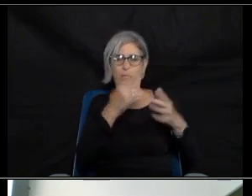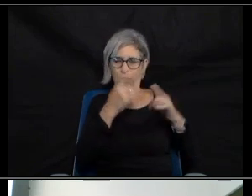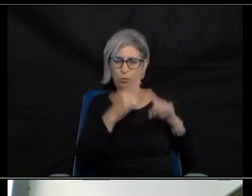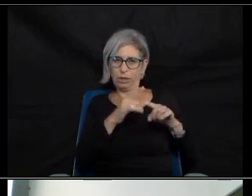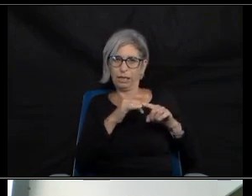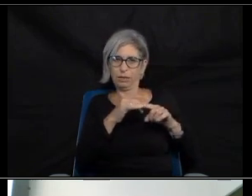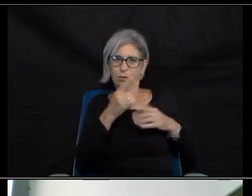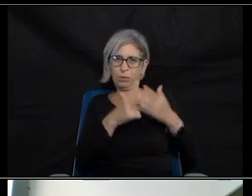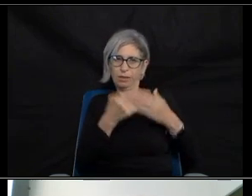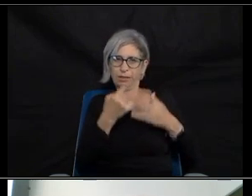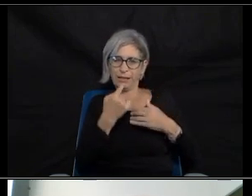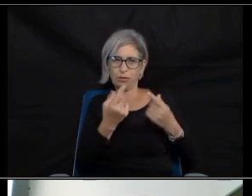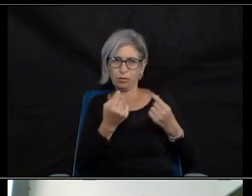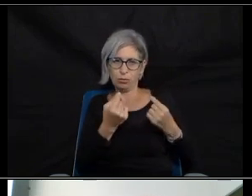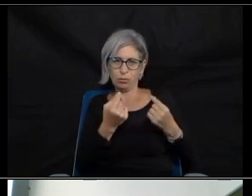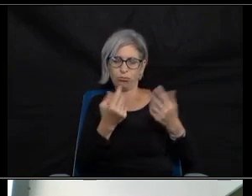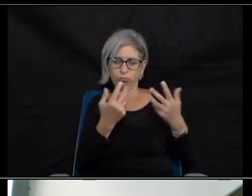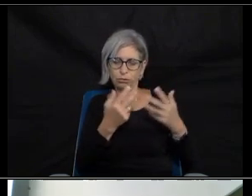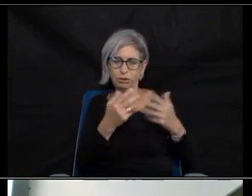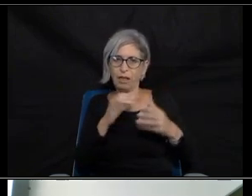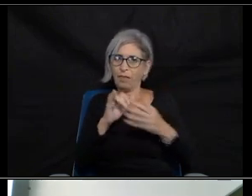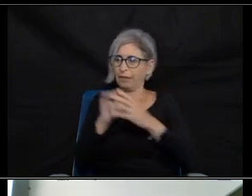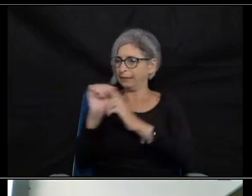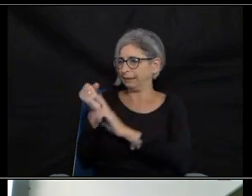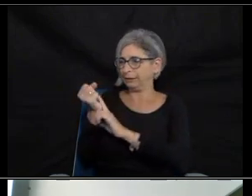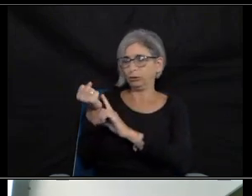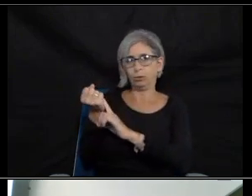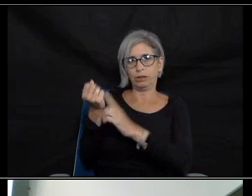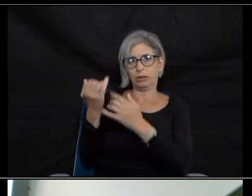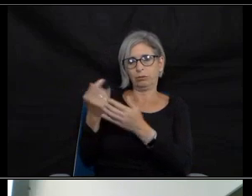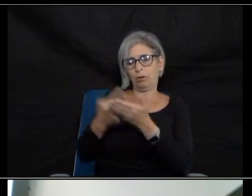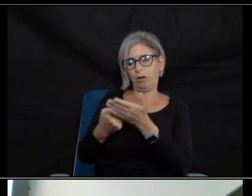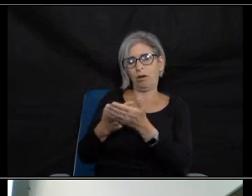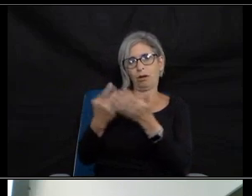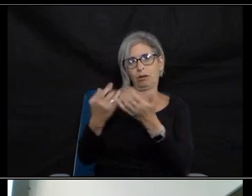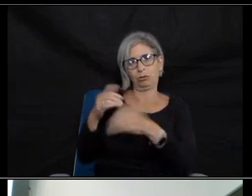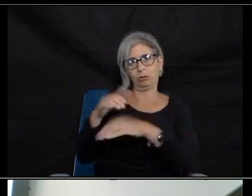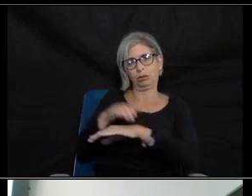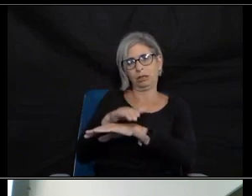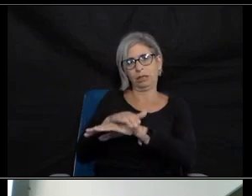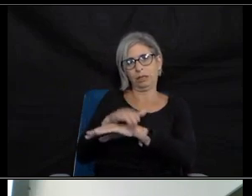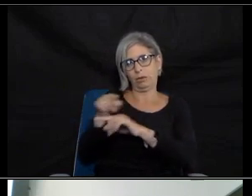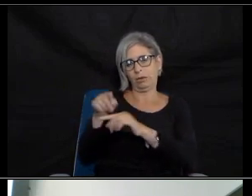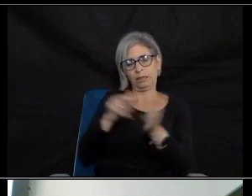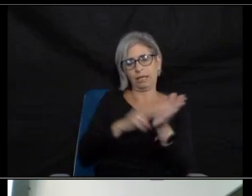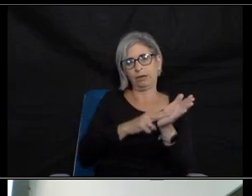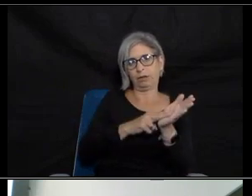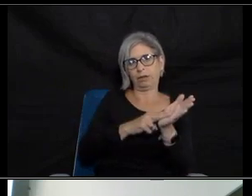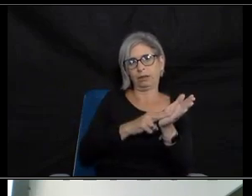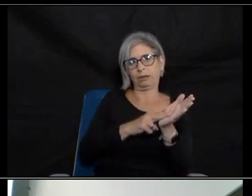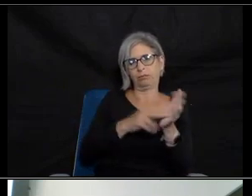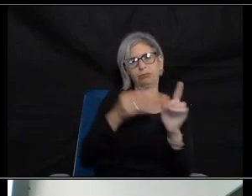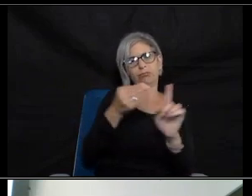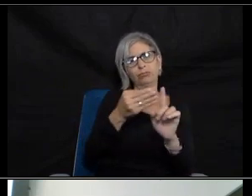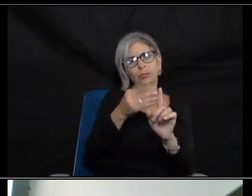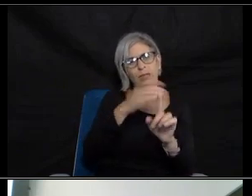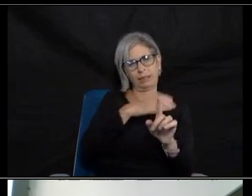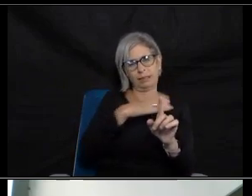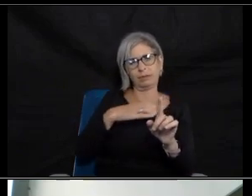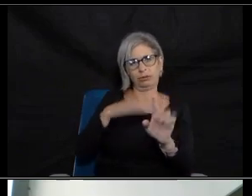and what we said. And that's the situation I'm going to speak to you about this evening with this contract. And I want to remind the